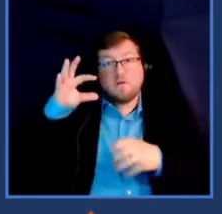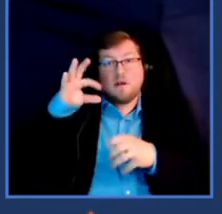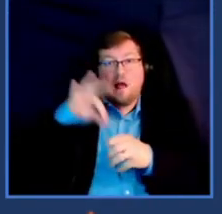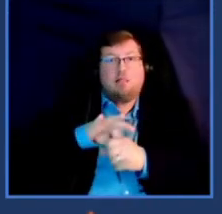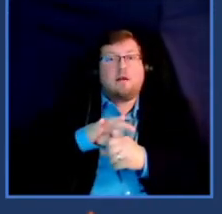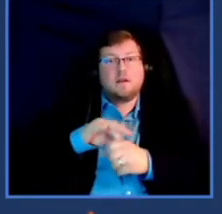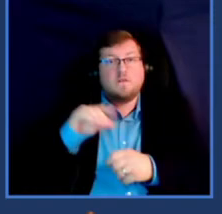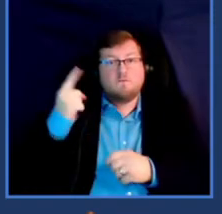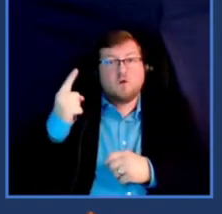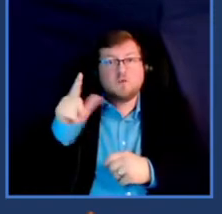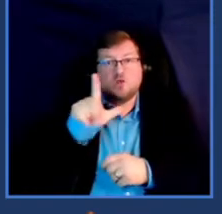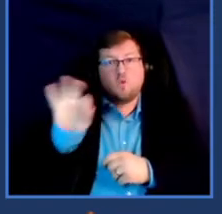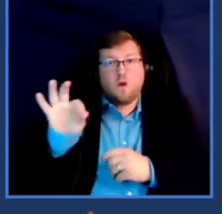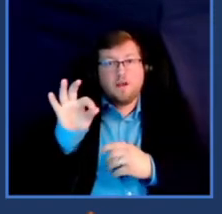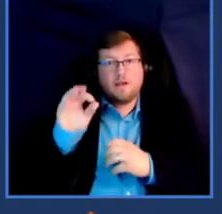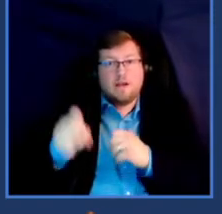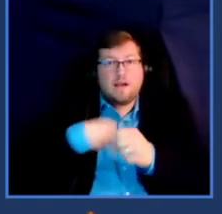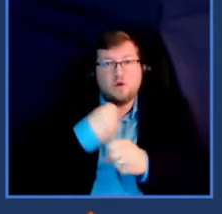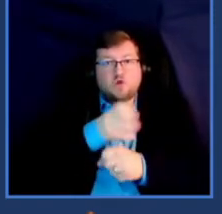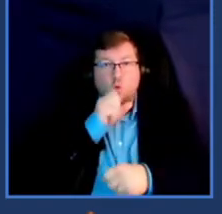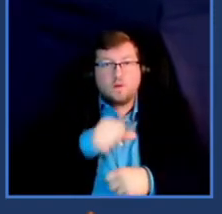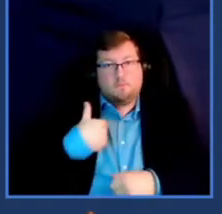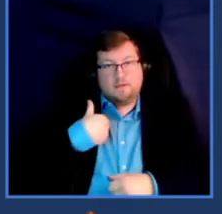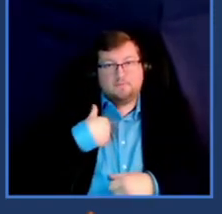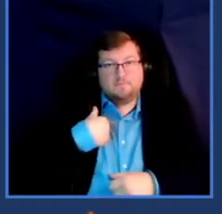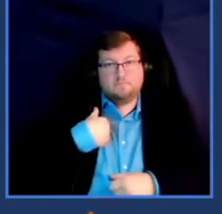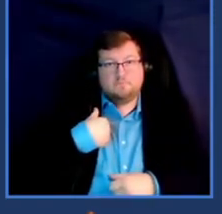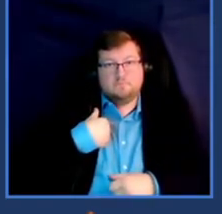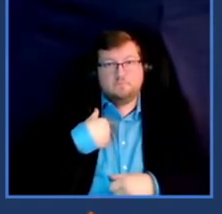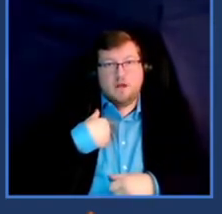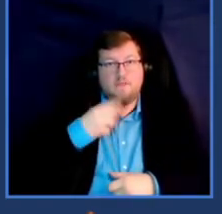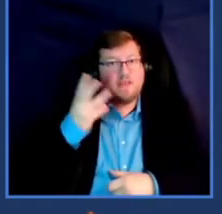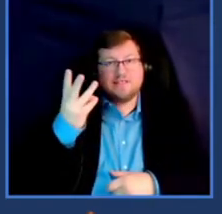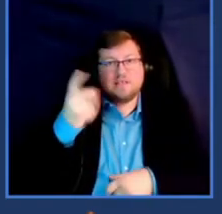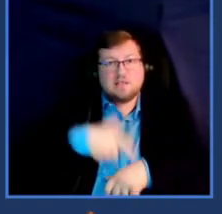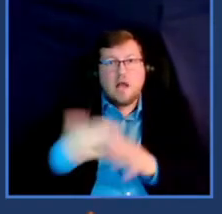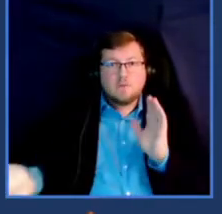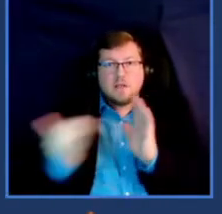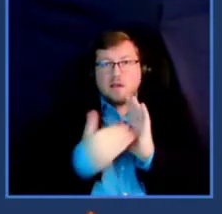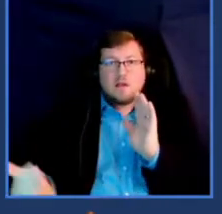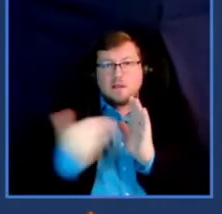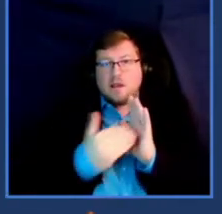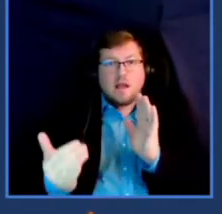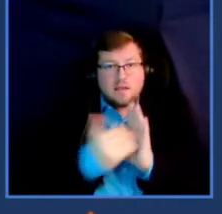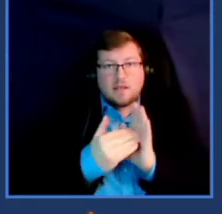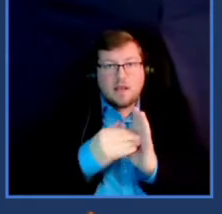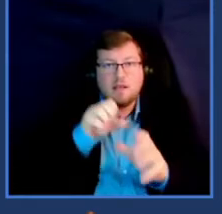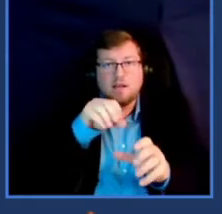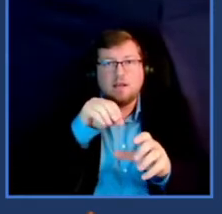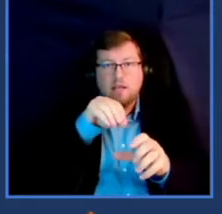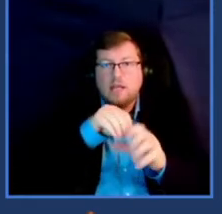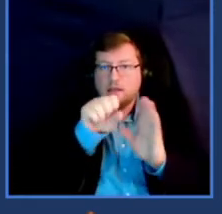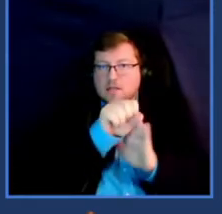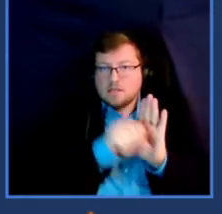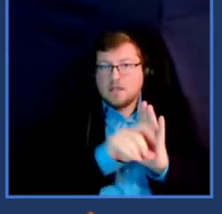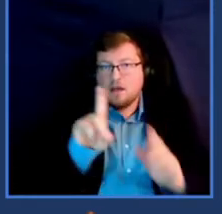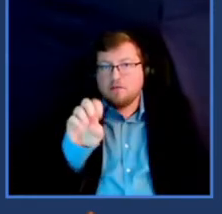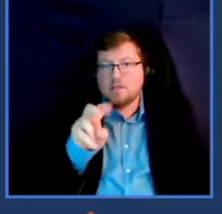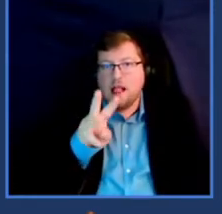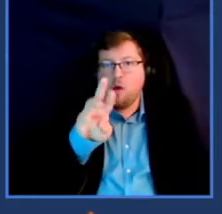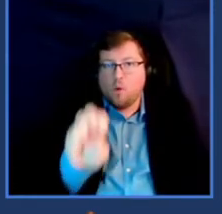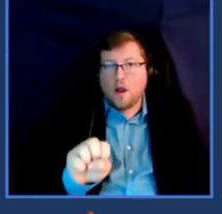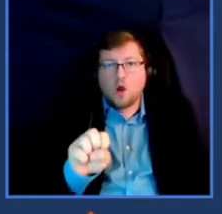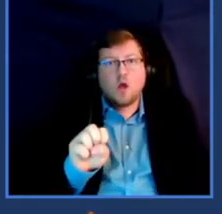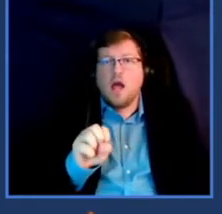and six more times the United States Senate from Delaware. And guess what? Not once did I think I took an oath to any